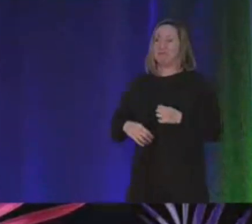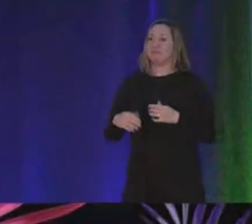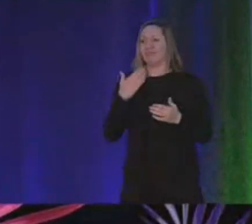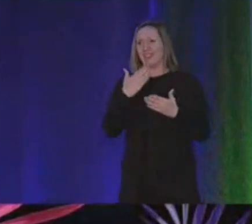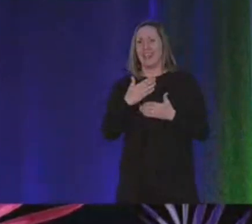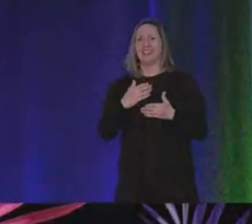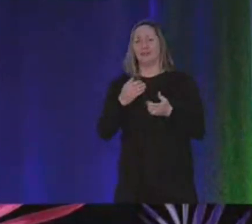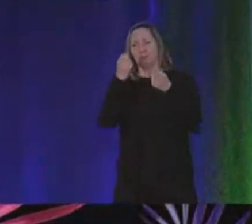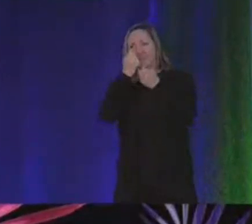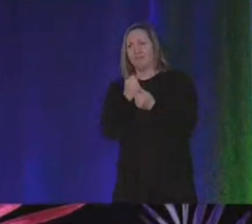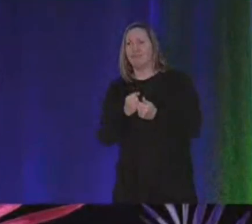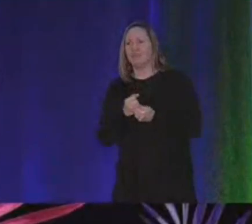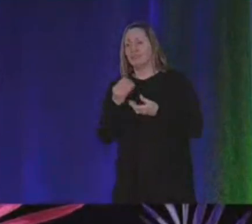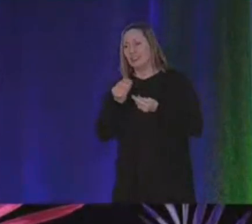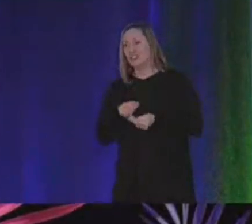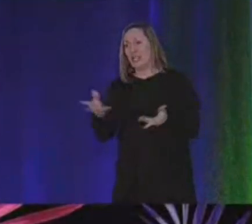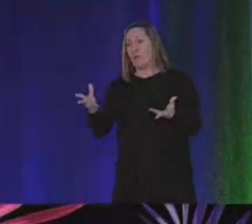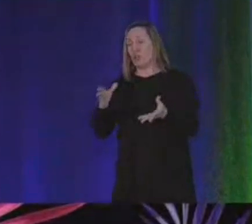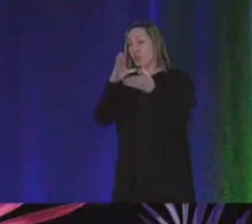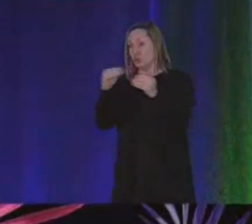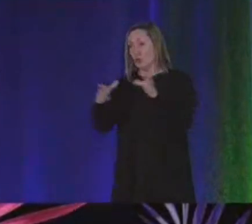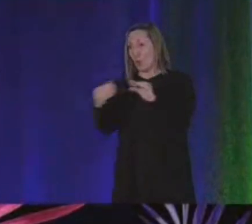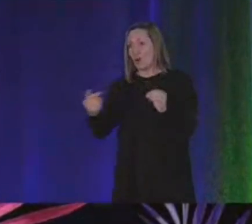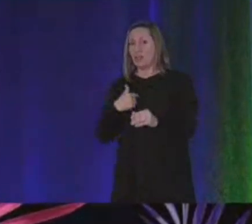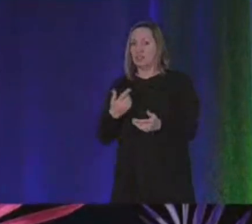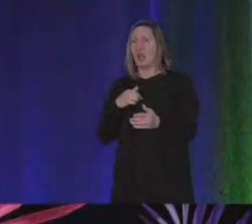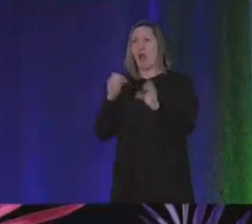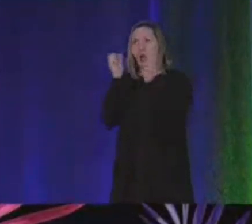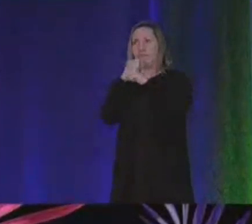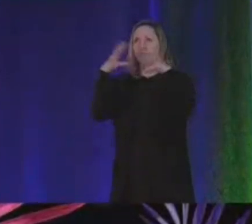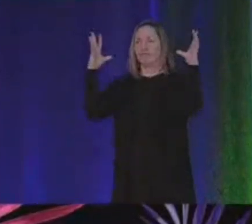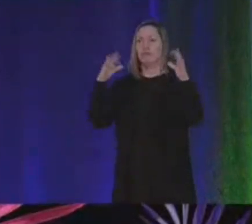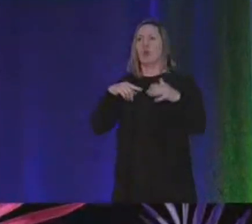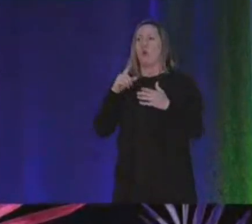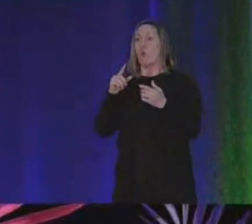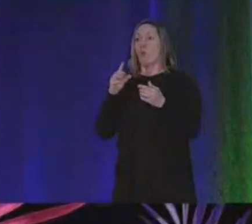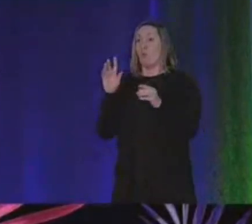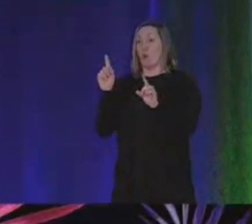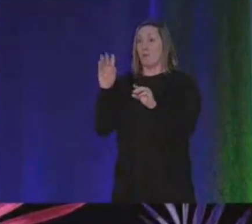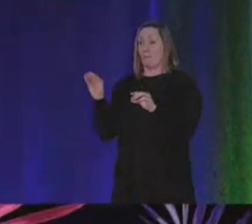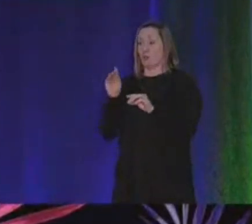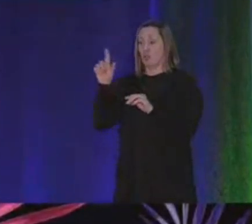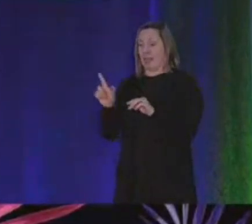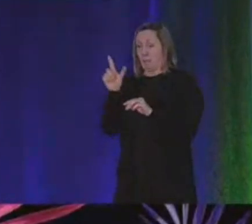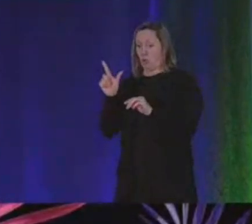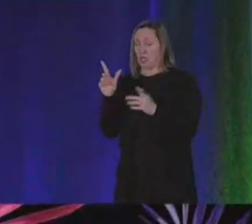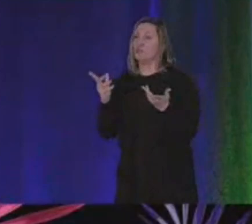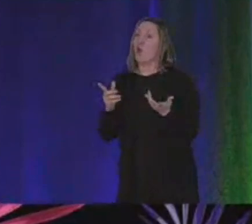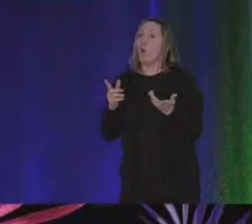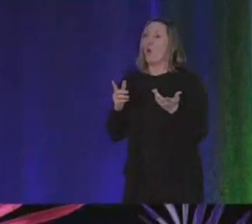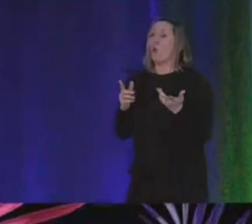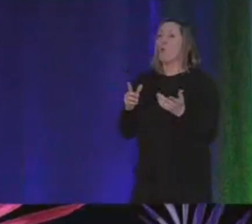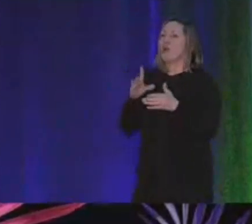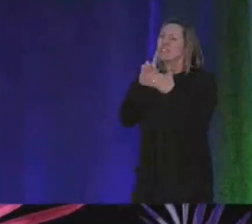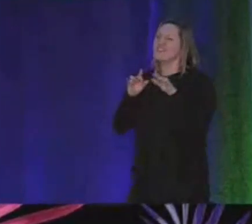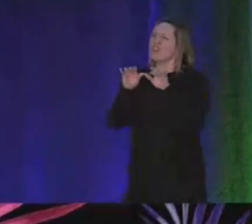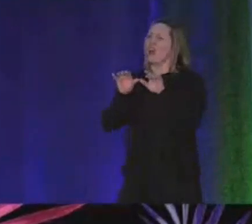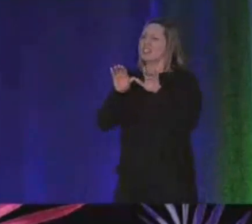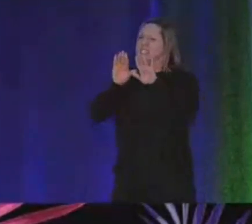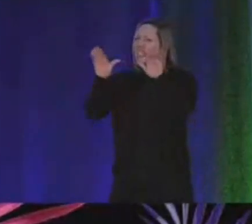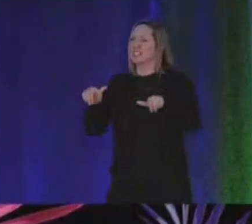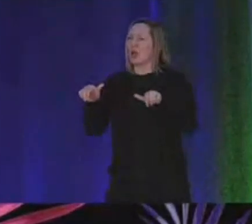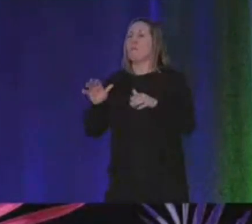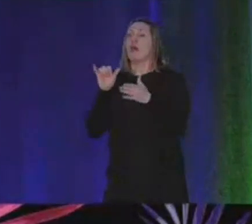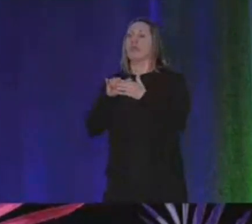sharing your Storybook instance with us, Hosh'ki. That really colors the picture of where you put your component library in. So a design system, I think, is a product,